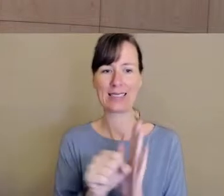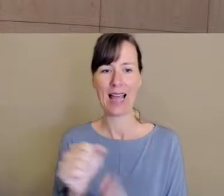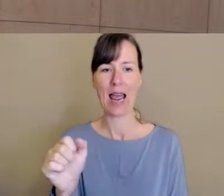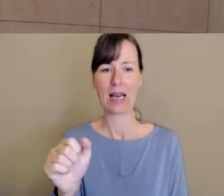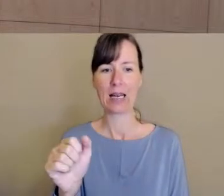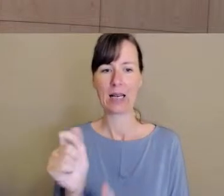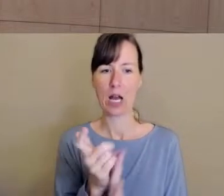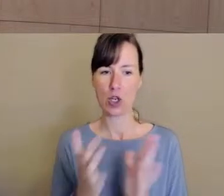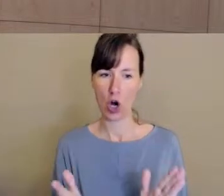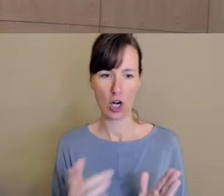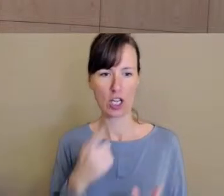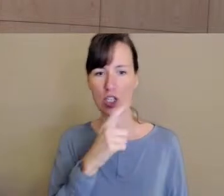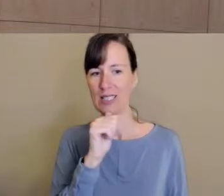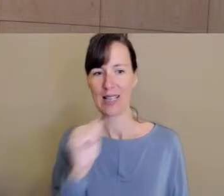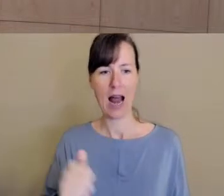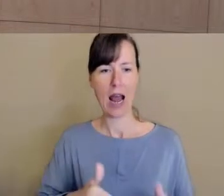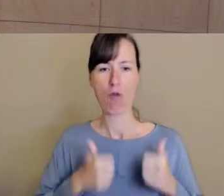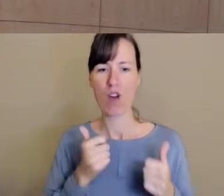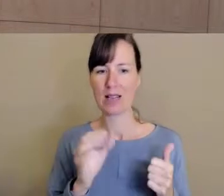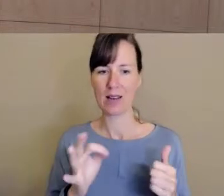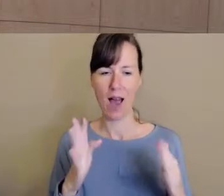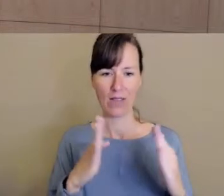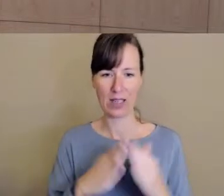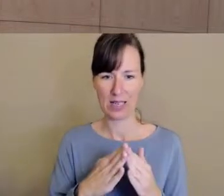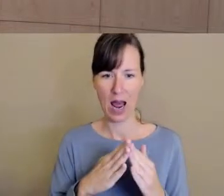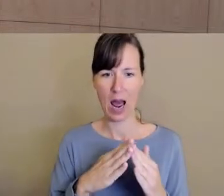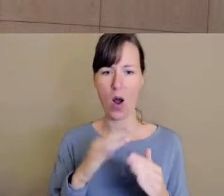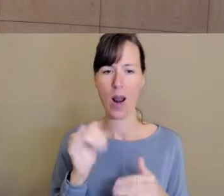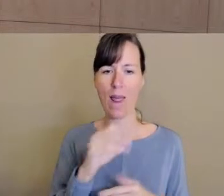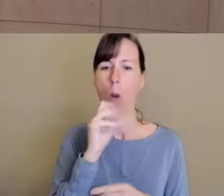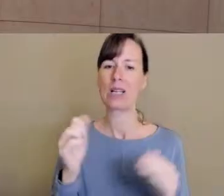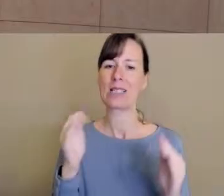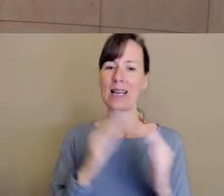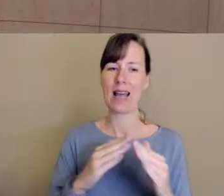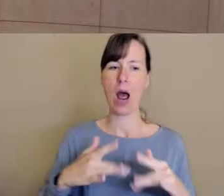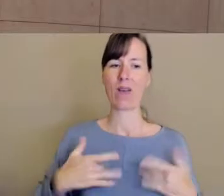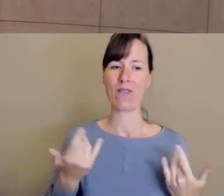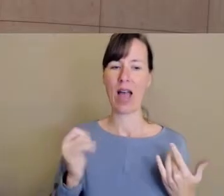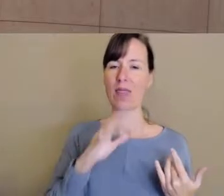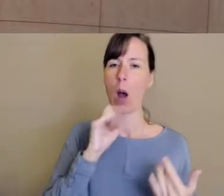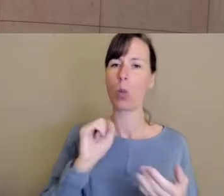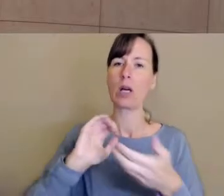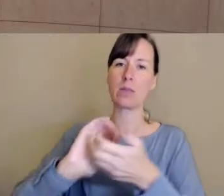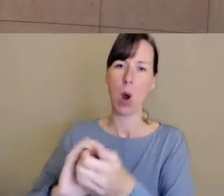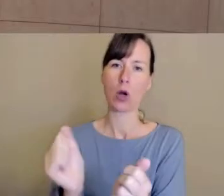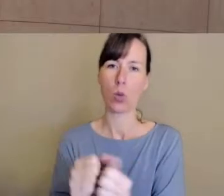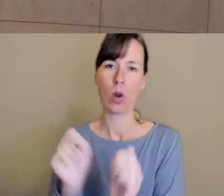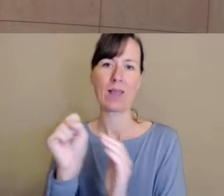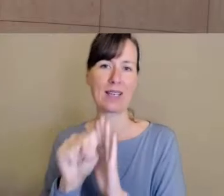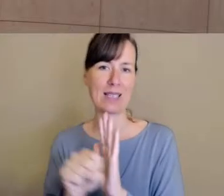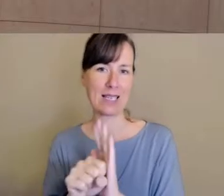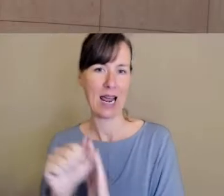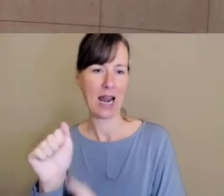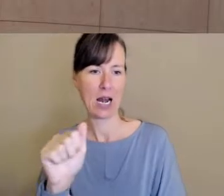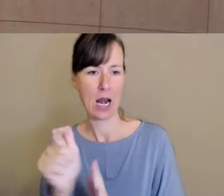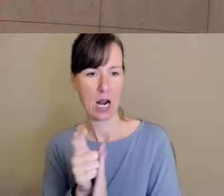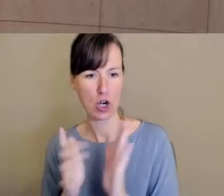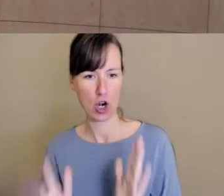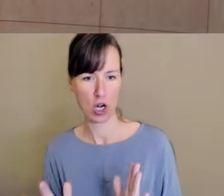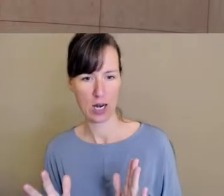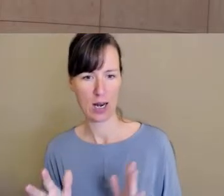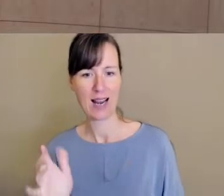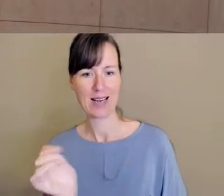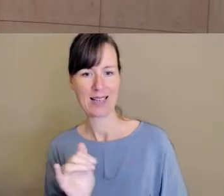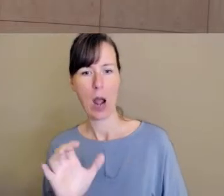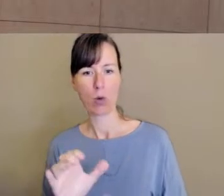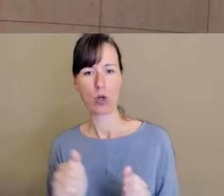like we're going to do with our District 5 council member on the county level. again, it's their event, but it's with partnership